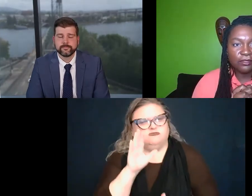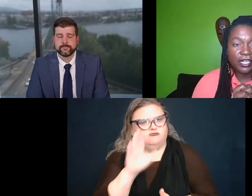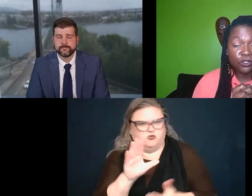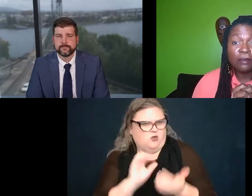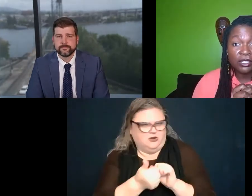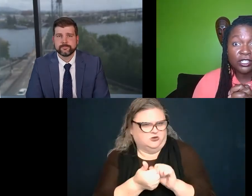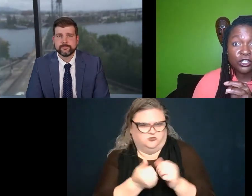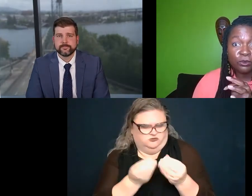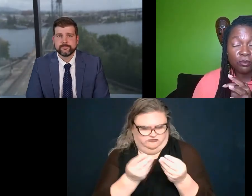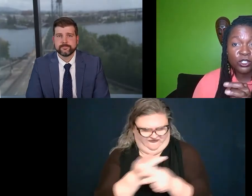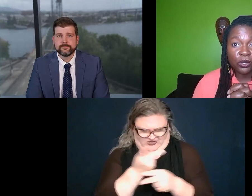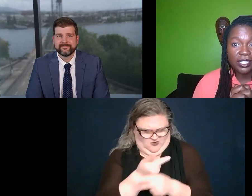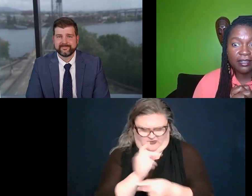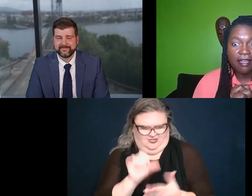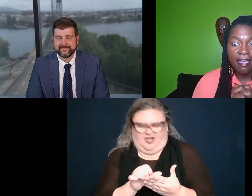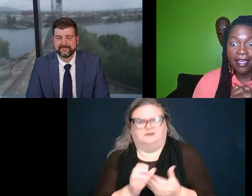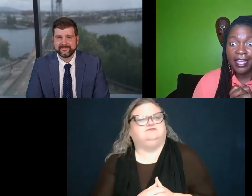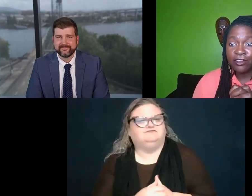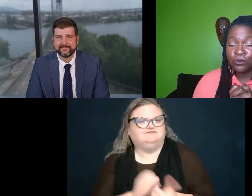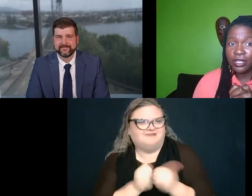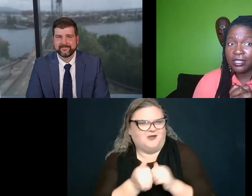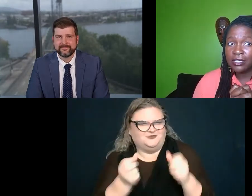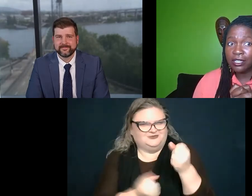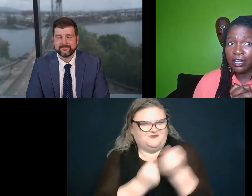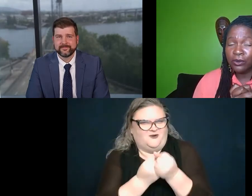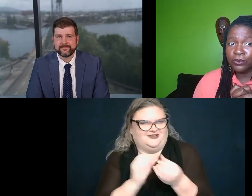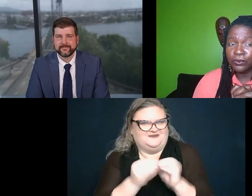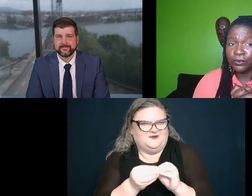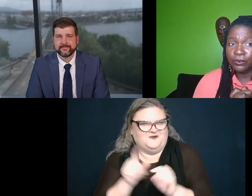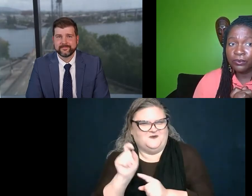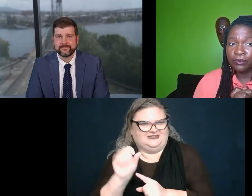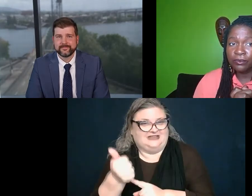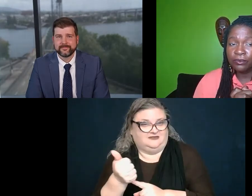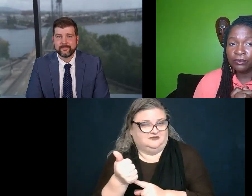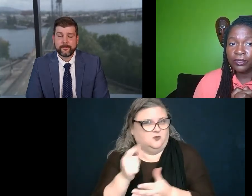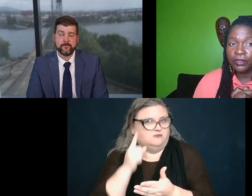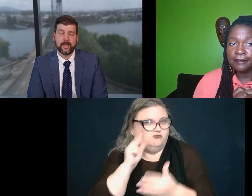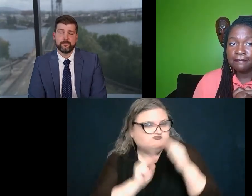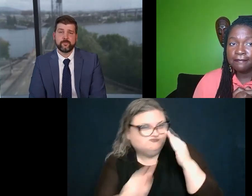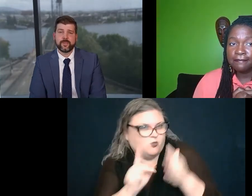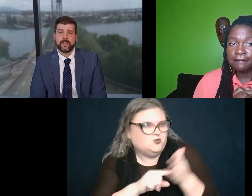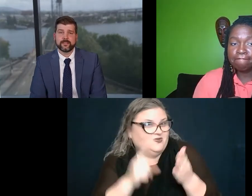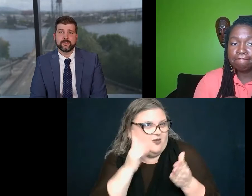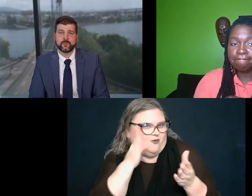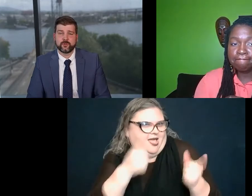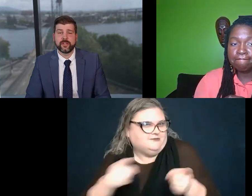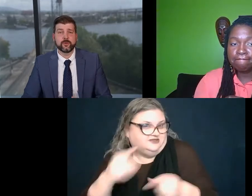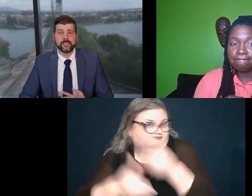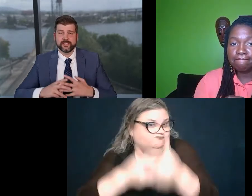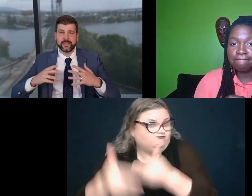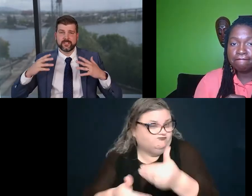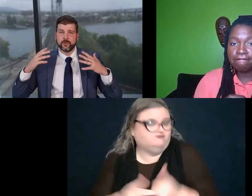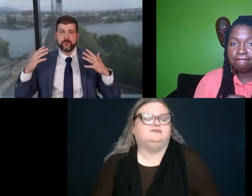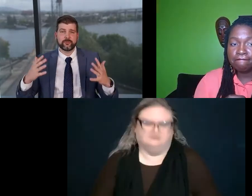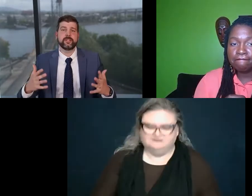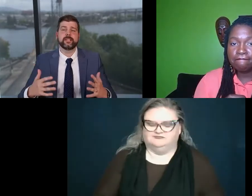you come to the decision to support Measure 110? And how do you think it's going to go? Yeah, great